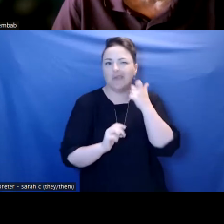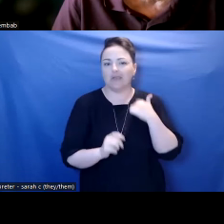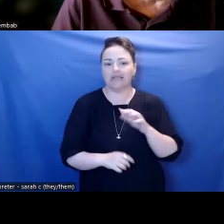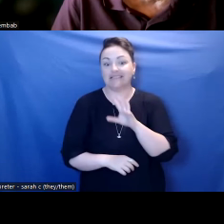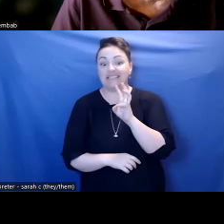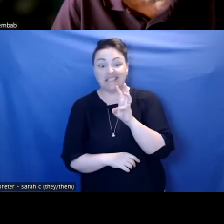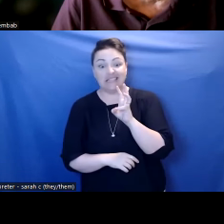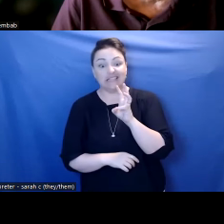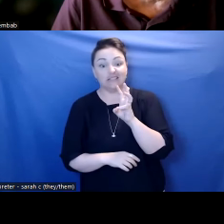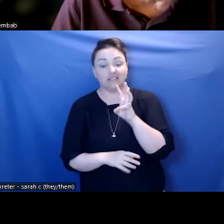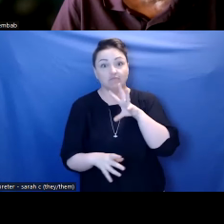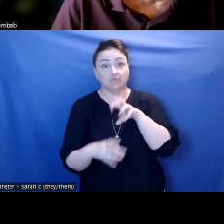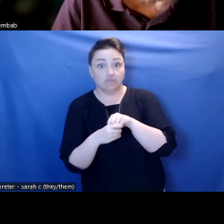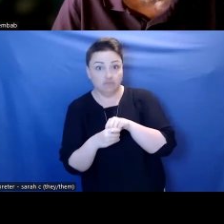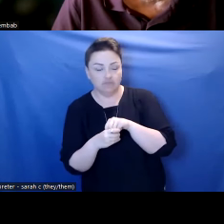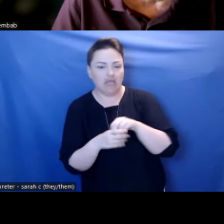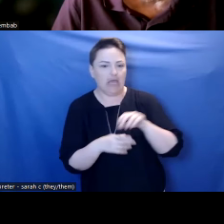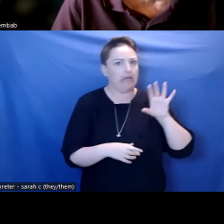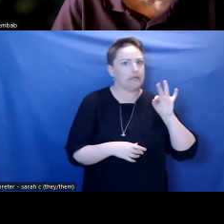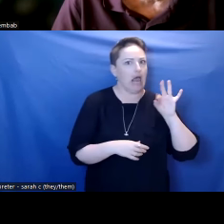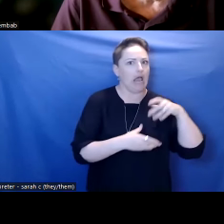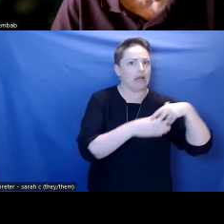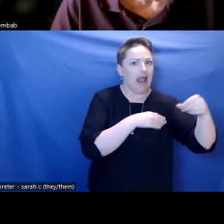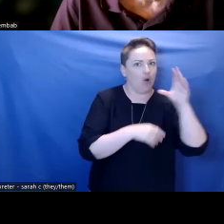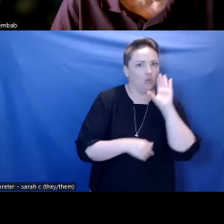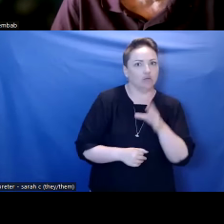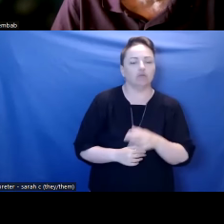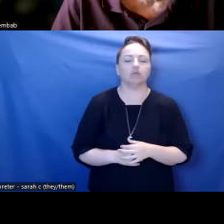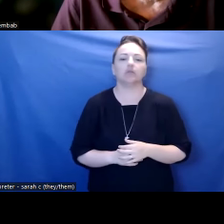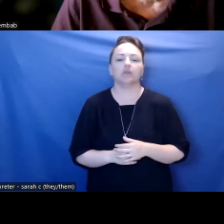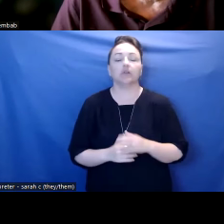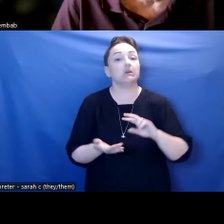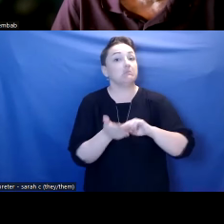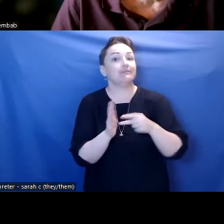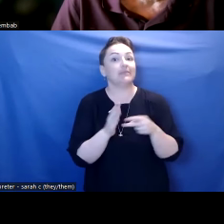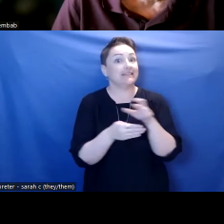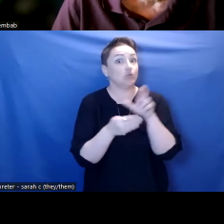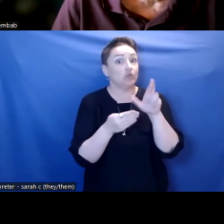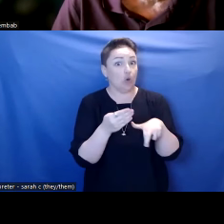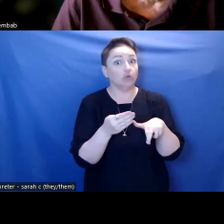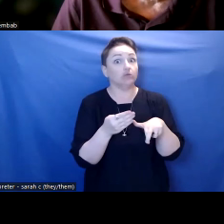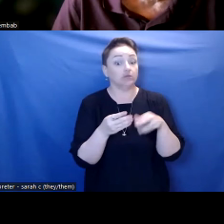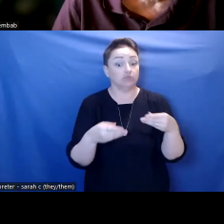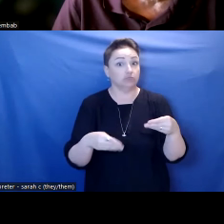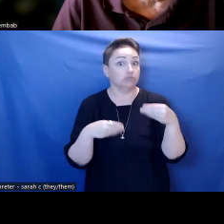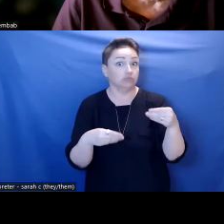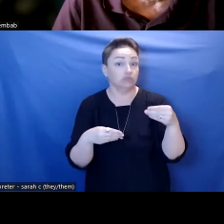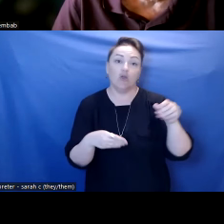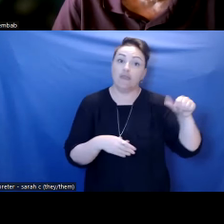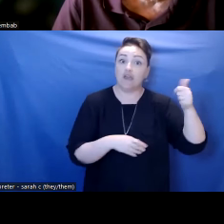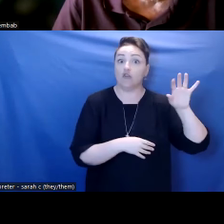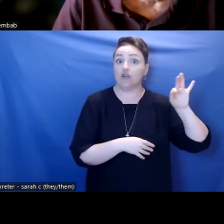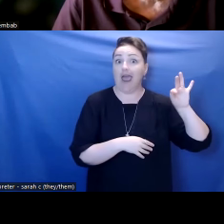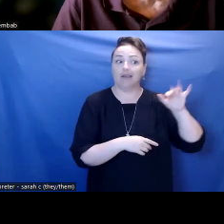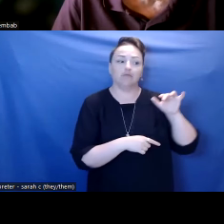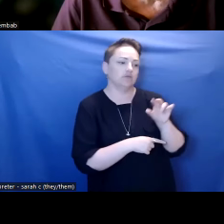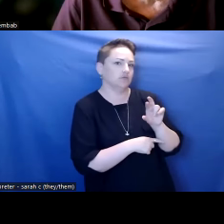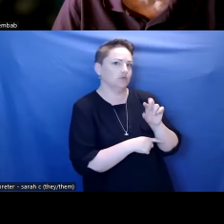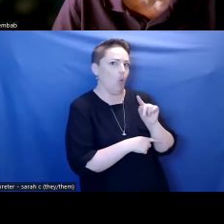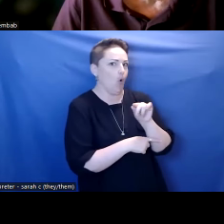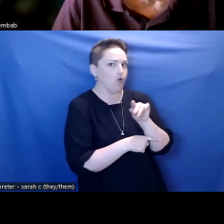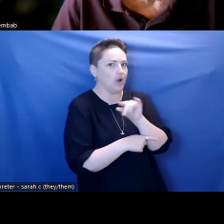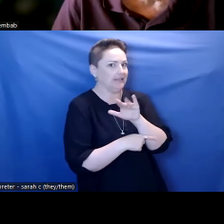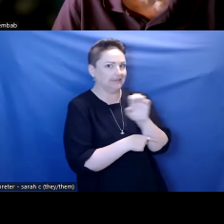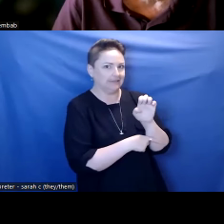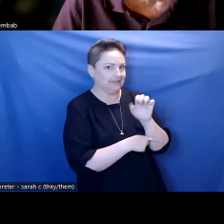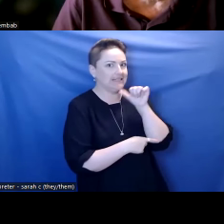out. And that would mean that based on the results we have, any of the other 9, particularly Torrance, which is not in the study, might